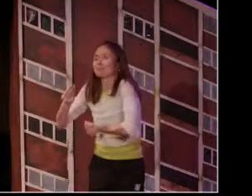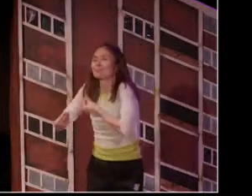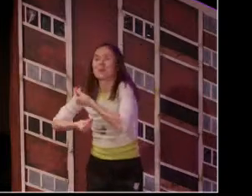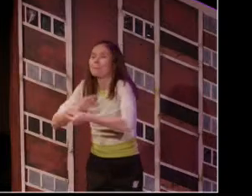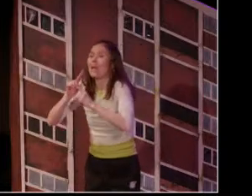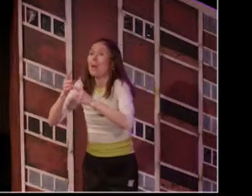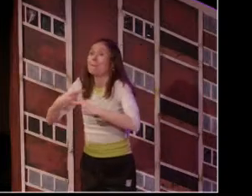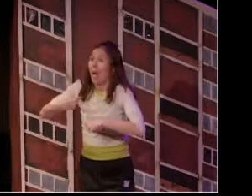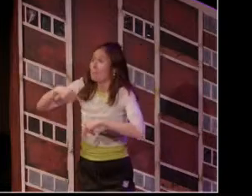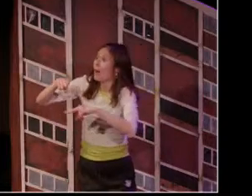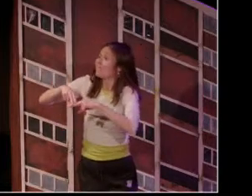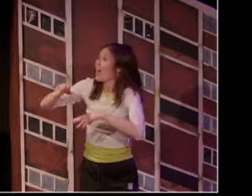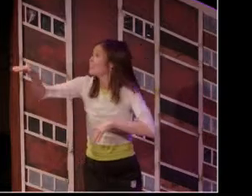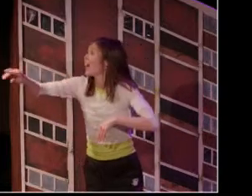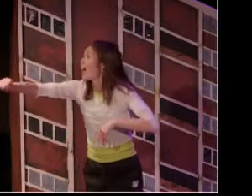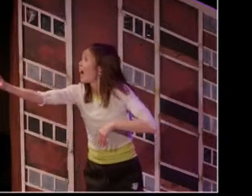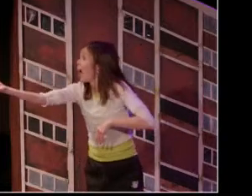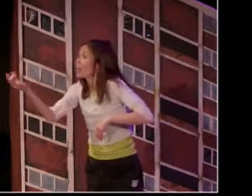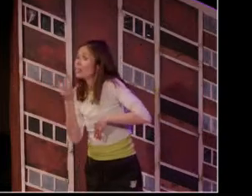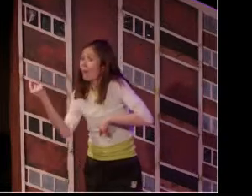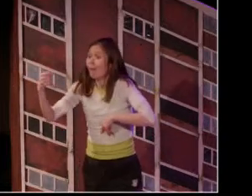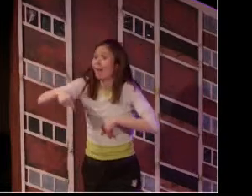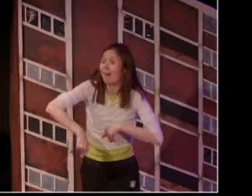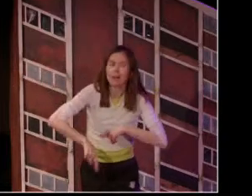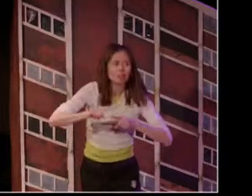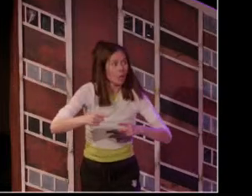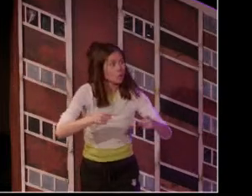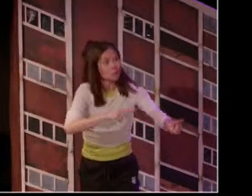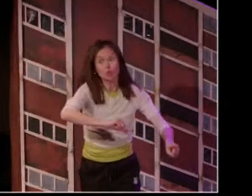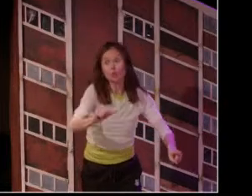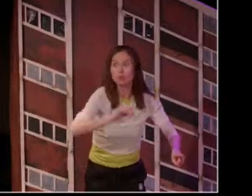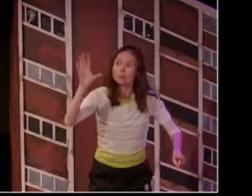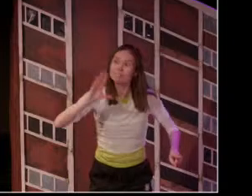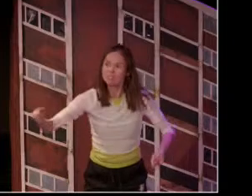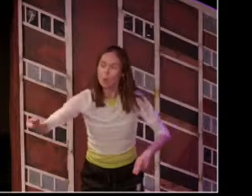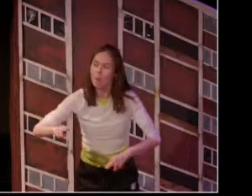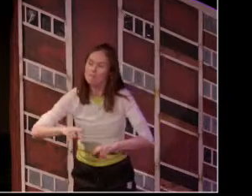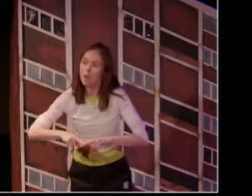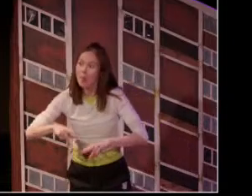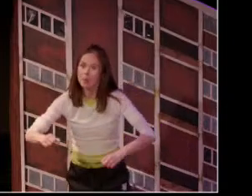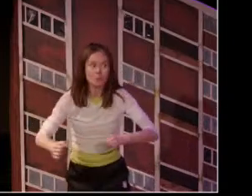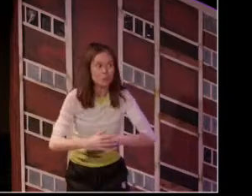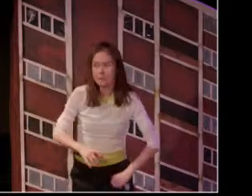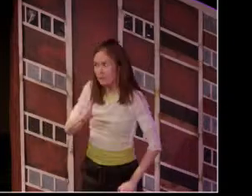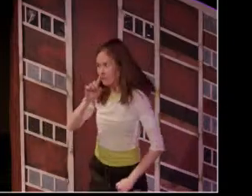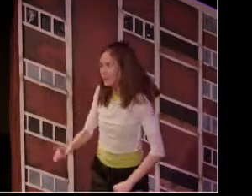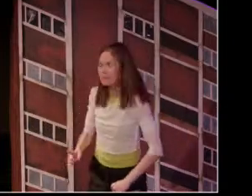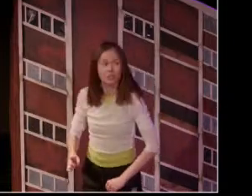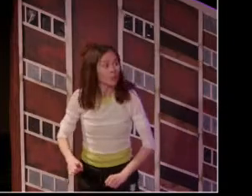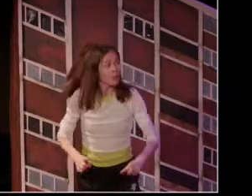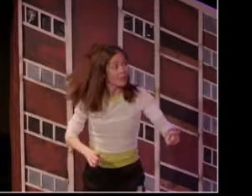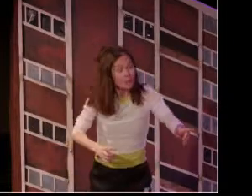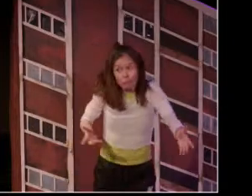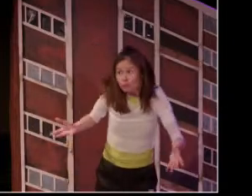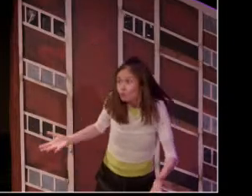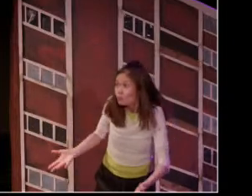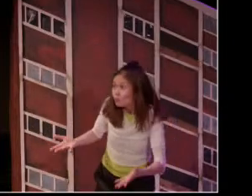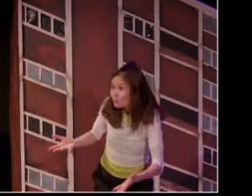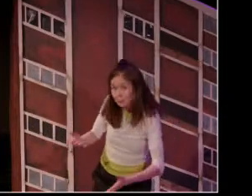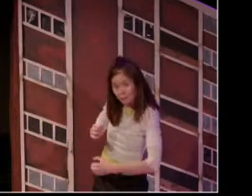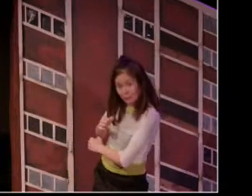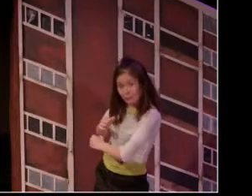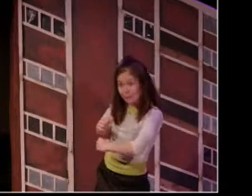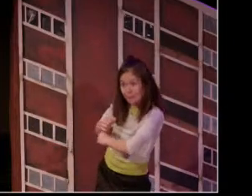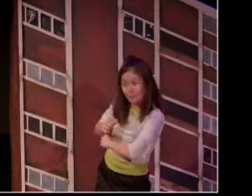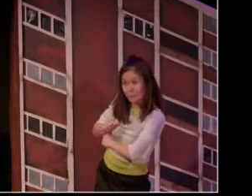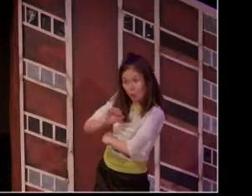not acquaint my father in this business. Let him know it. He shall not. I pray you, tell him. No, he must not. Let him, my son. He'll